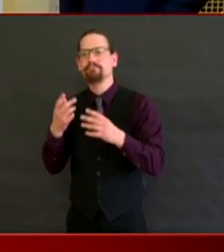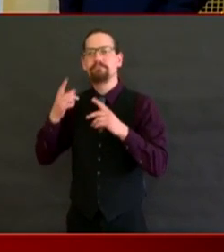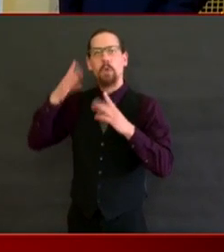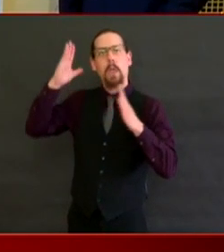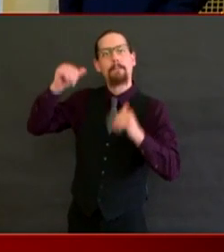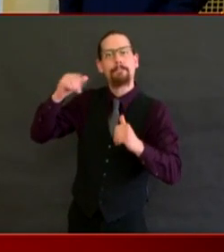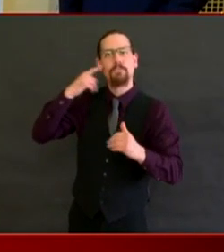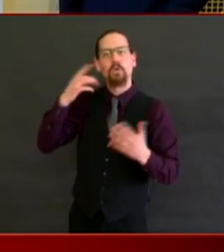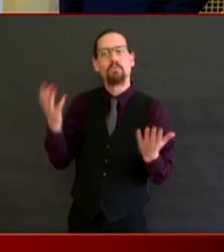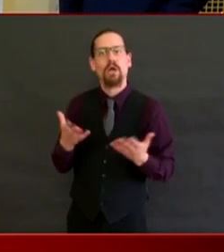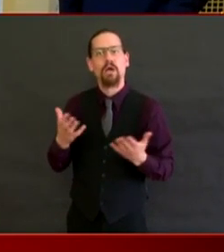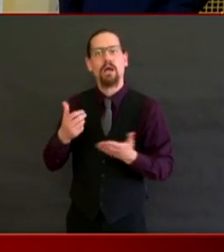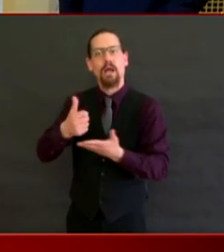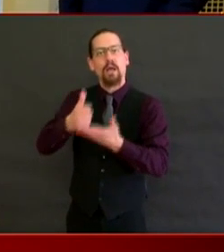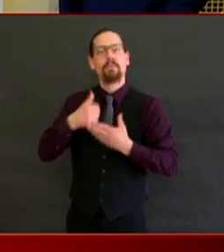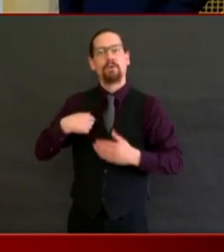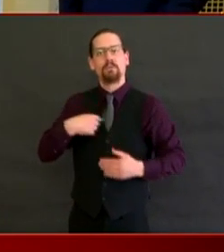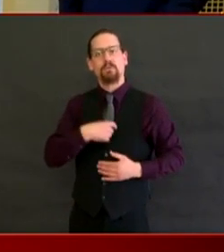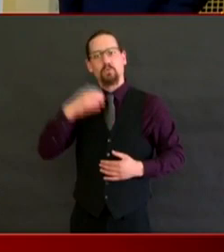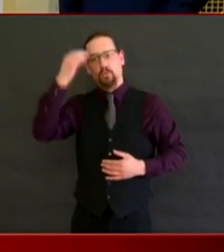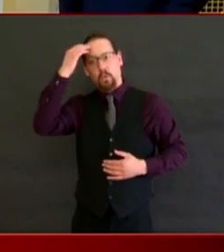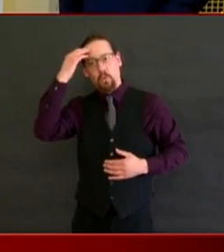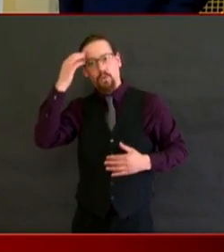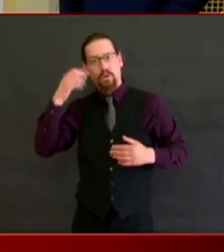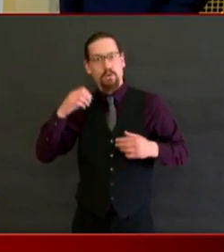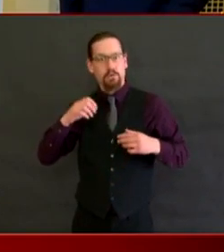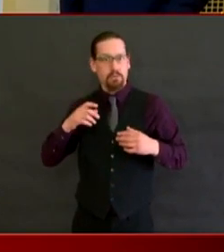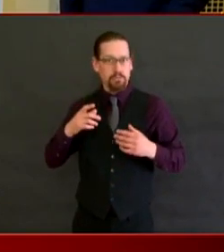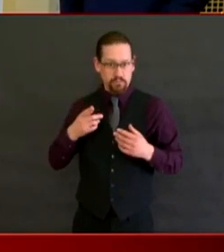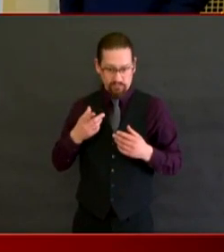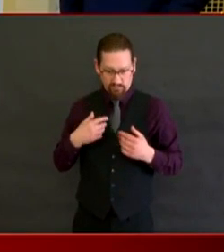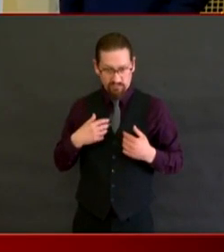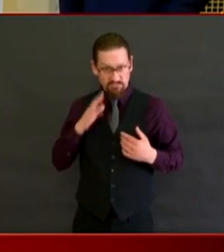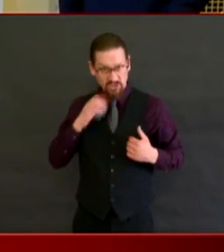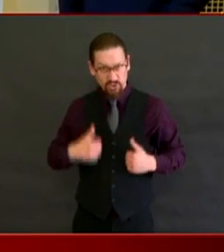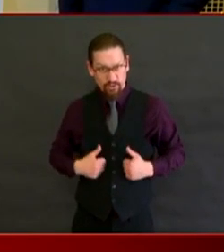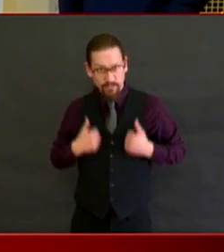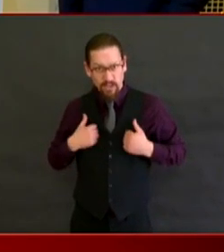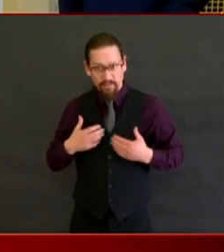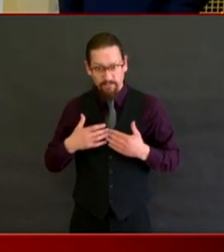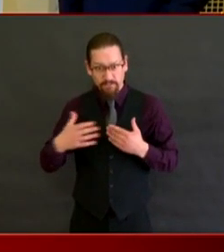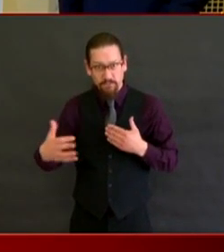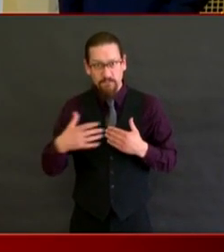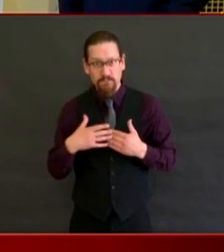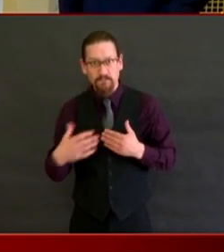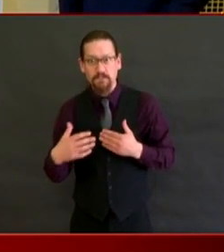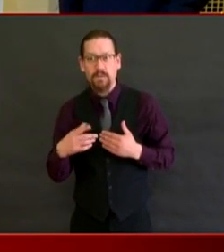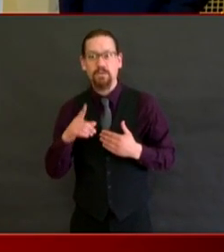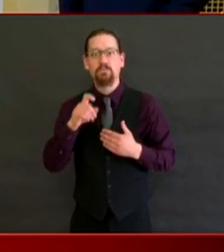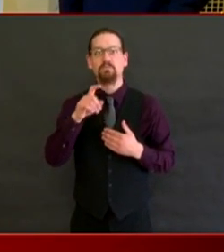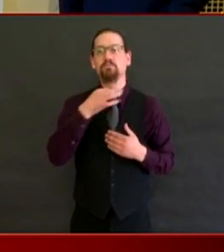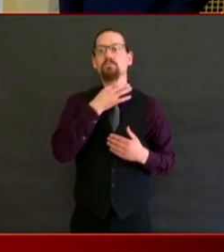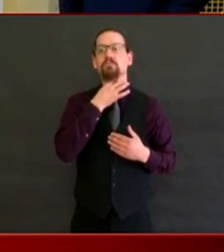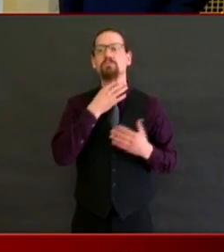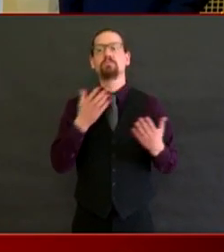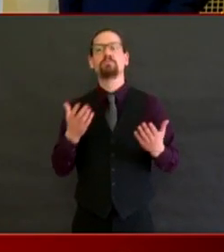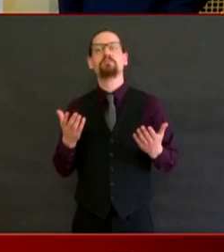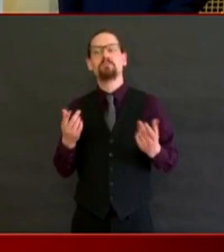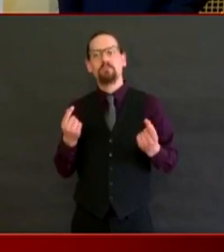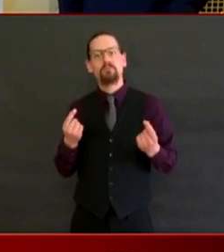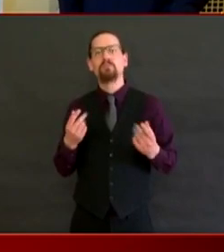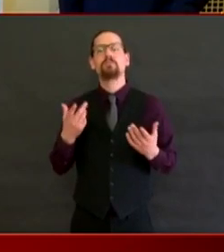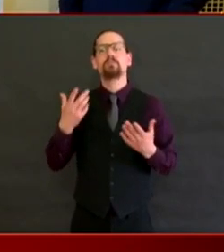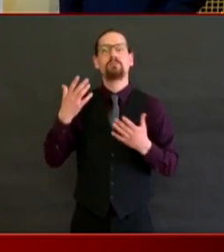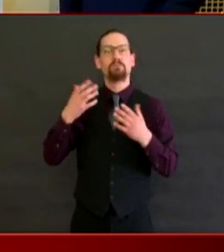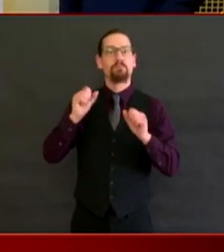through this? Is there any good data, perhaps number recovered, that you and the Rhode Island Department of Health can share today? Yeah, so I'll answer that, and